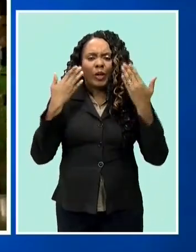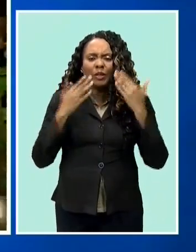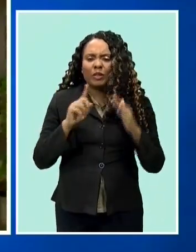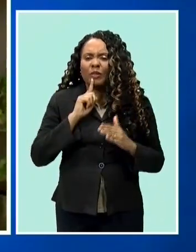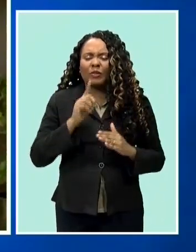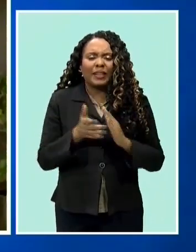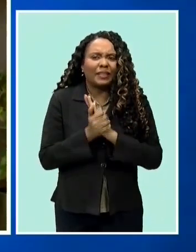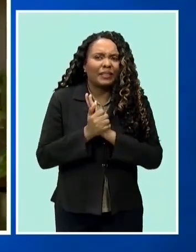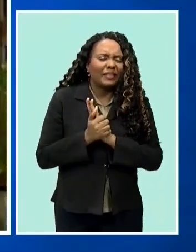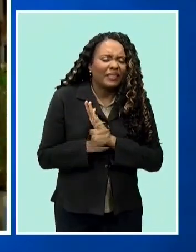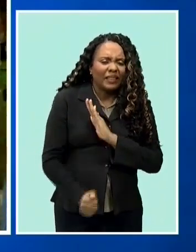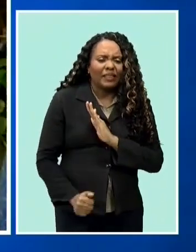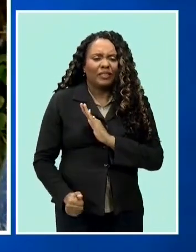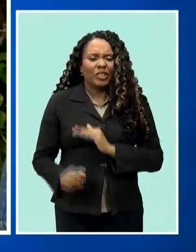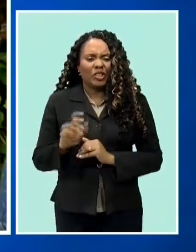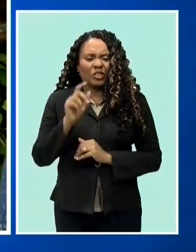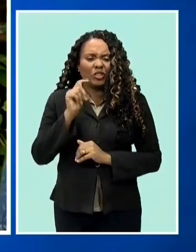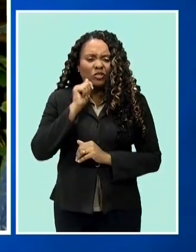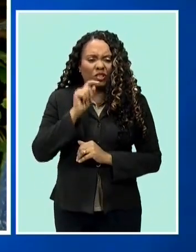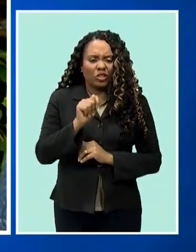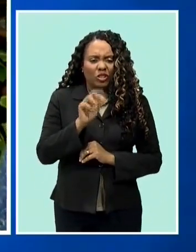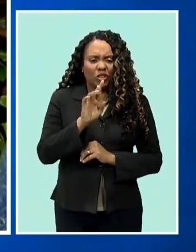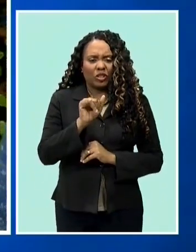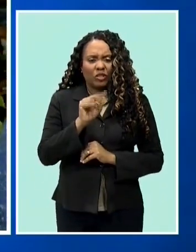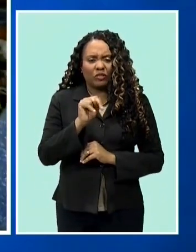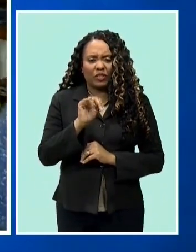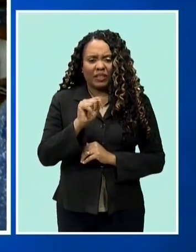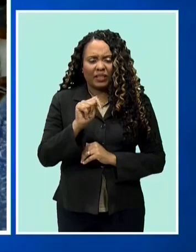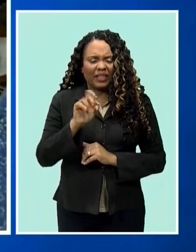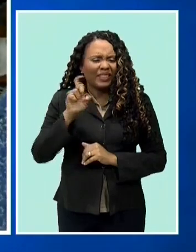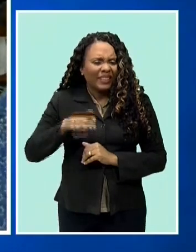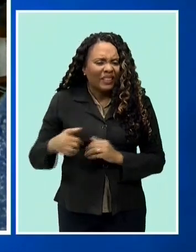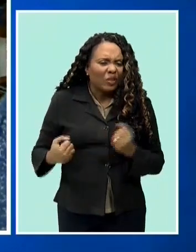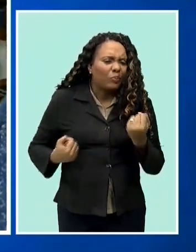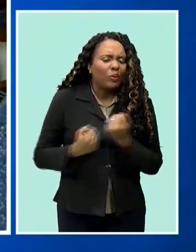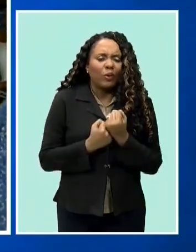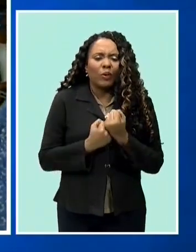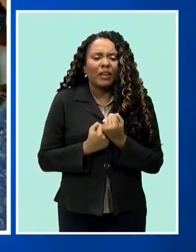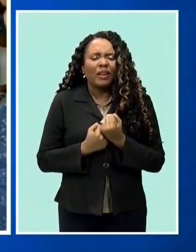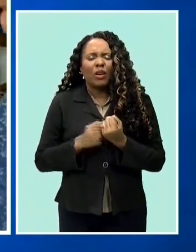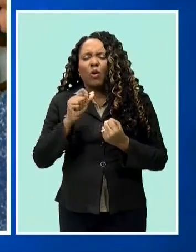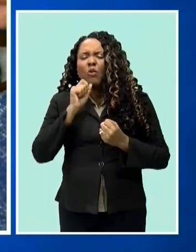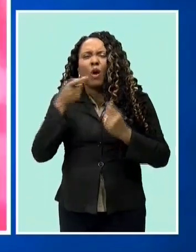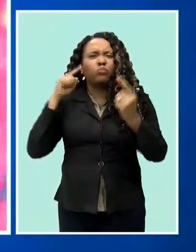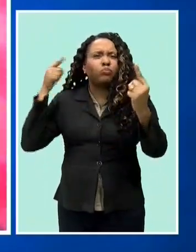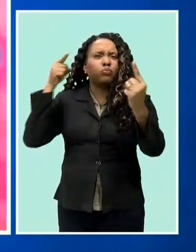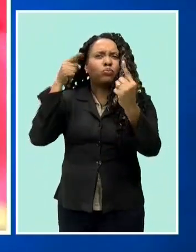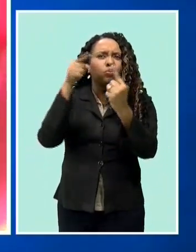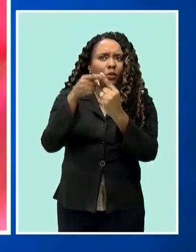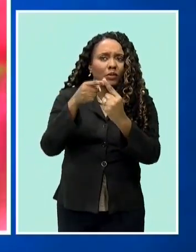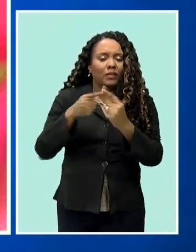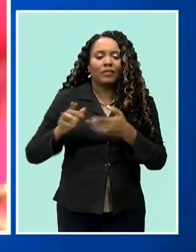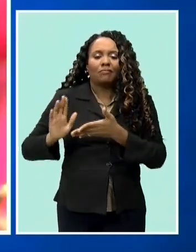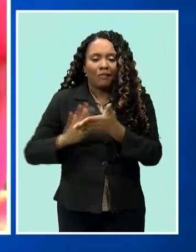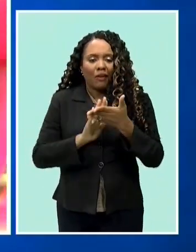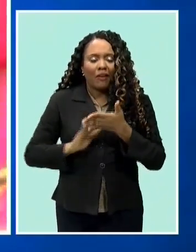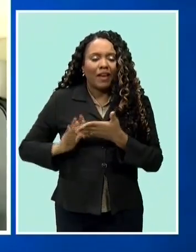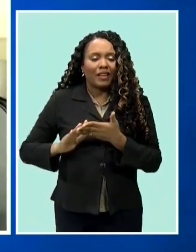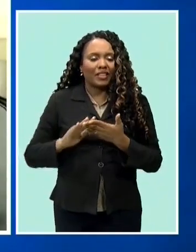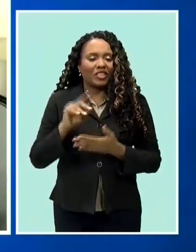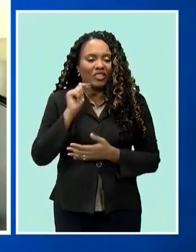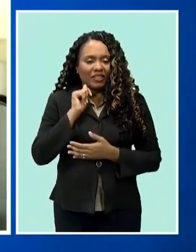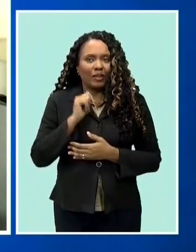she is. And if we get behind this young lady, what can happen for her? I think that the sky is not even the limit for this young lady. So congrats again to Trinity